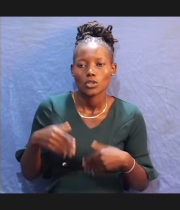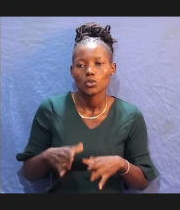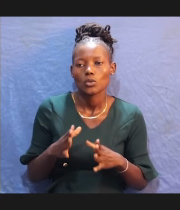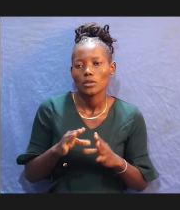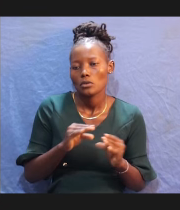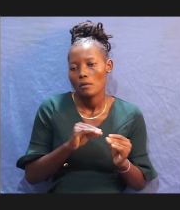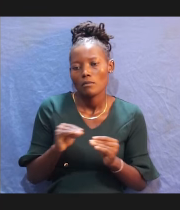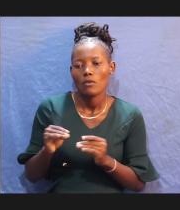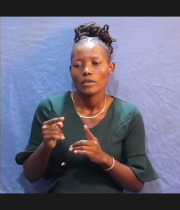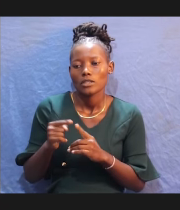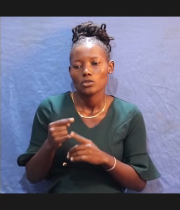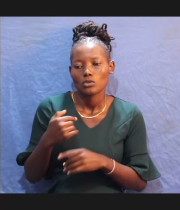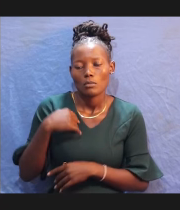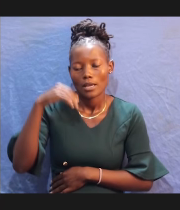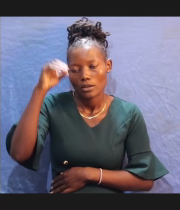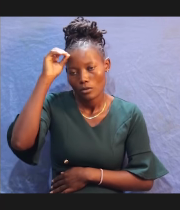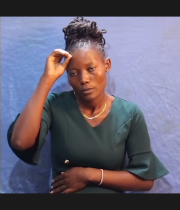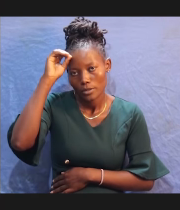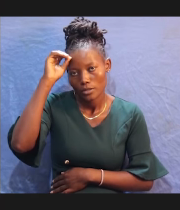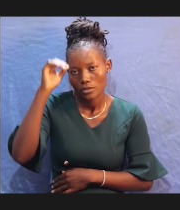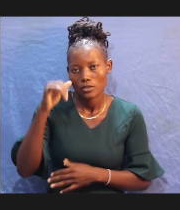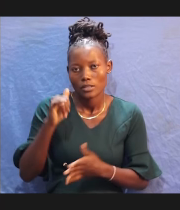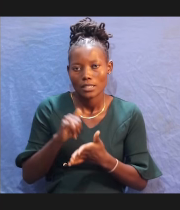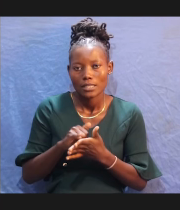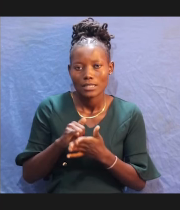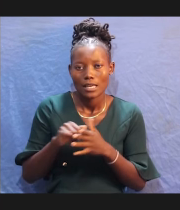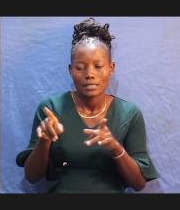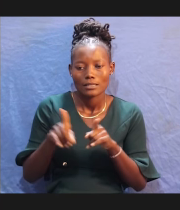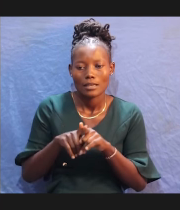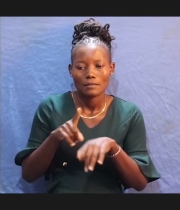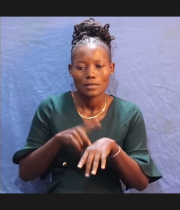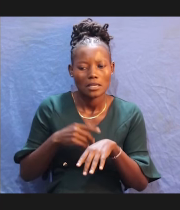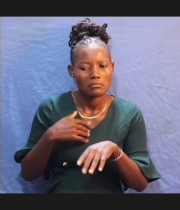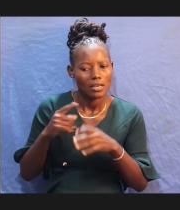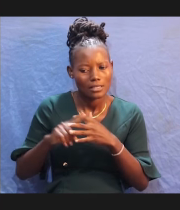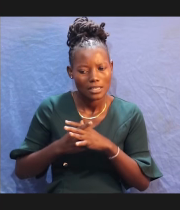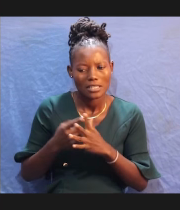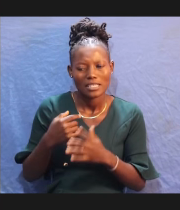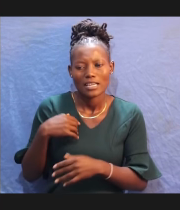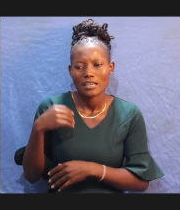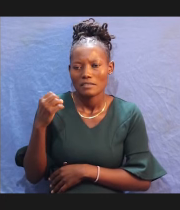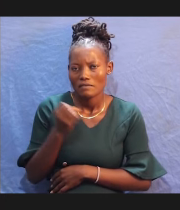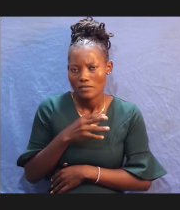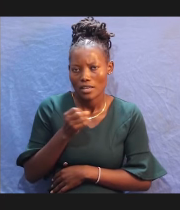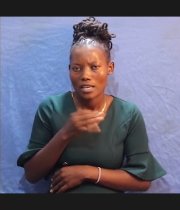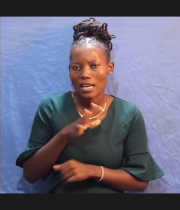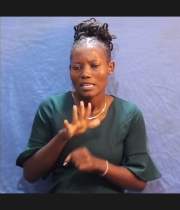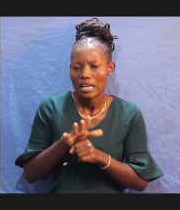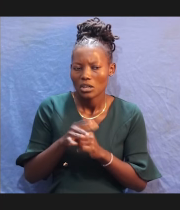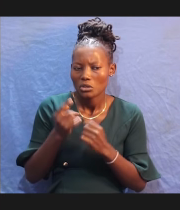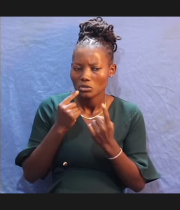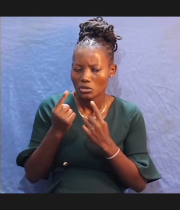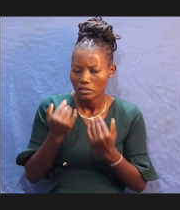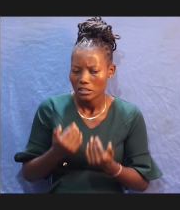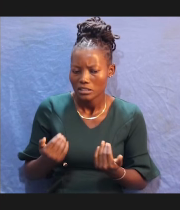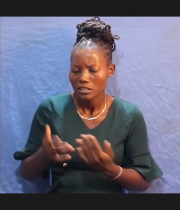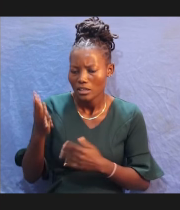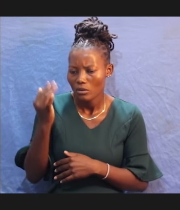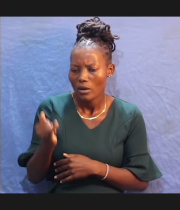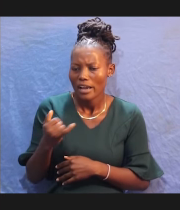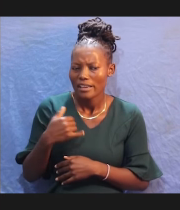going. And in my opinion is that also when I started, I was very afraid to also talk to the children at the end, because I didn't know if